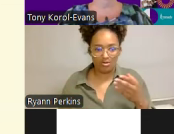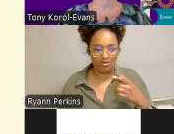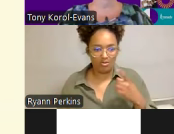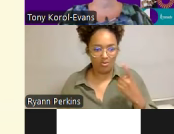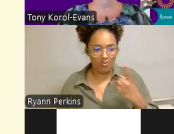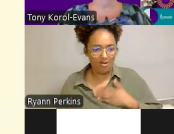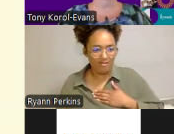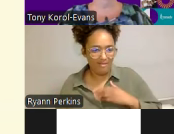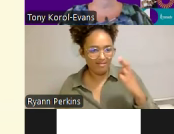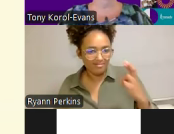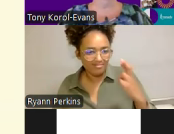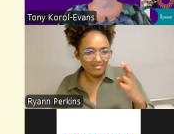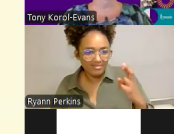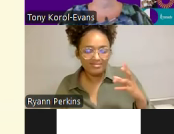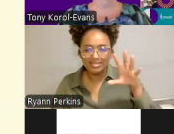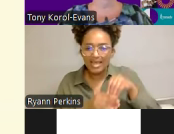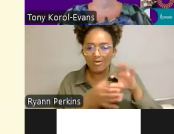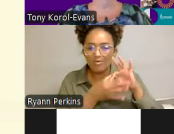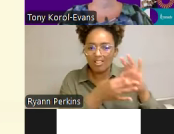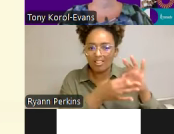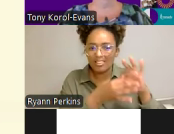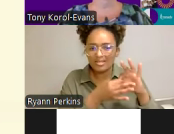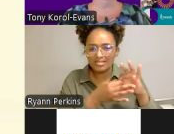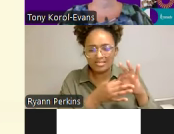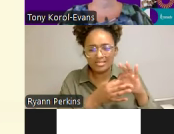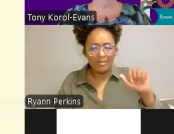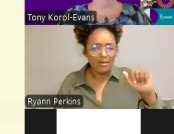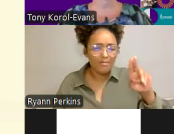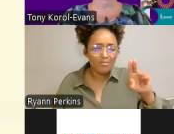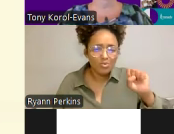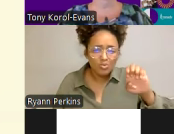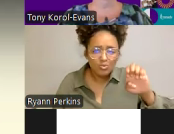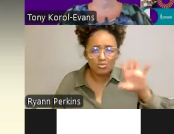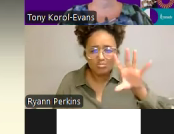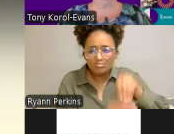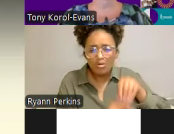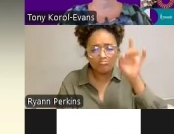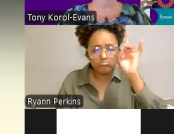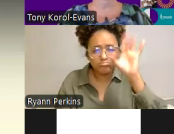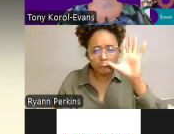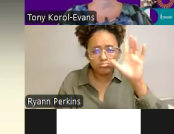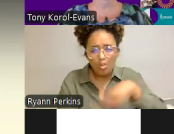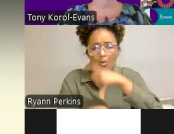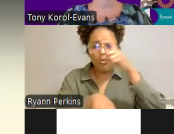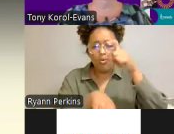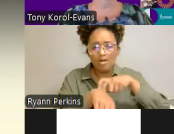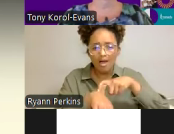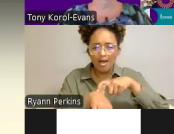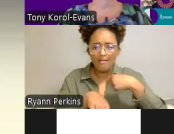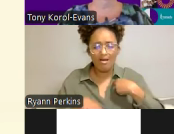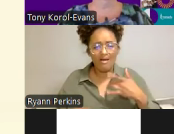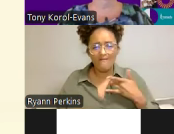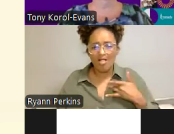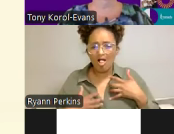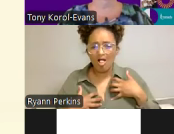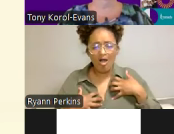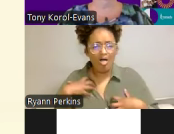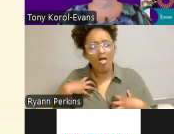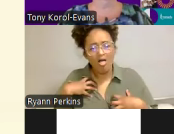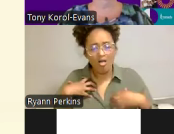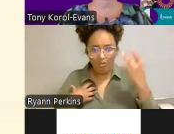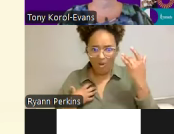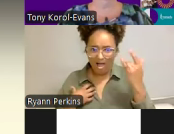long, and none of us knew anything about it. I'm heartbroken. I thought we told each other everything. Maybe if I had spoken